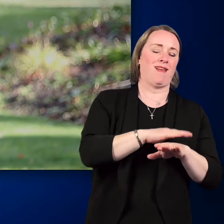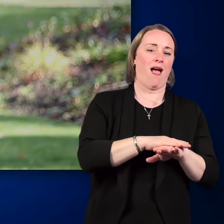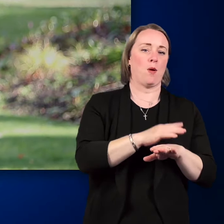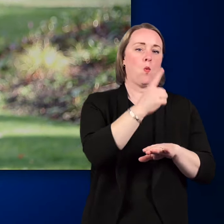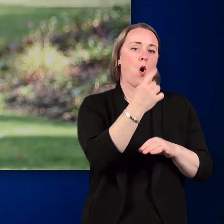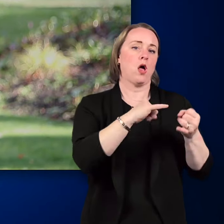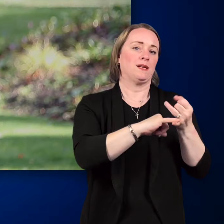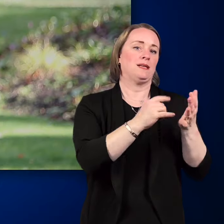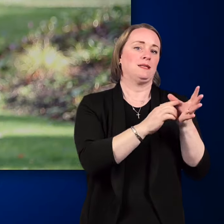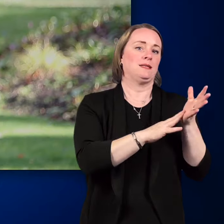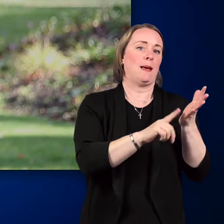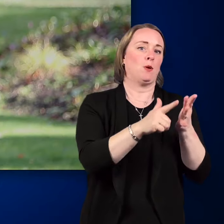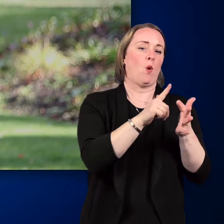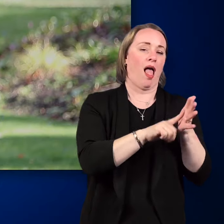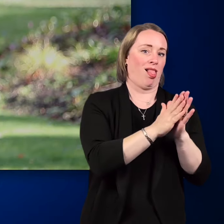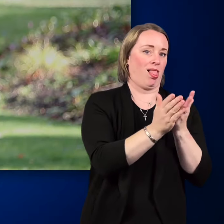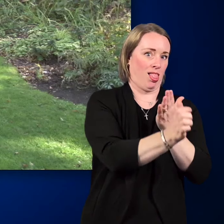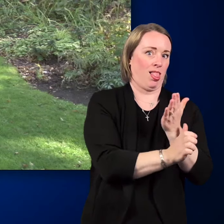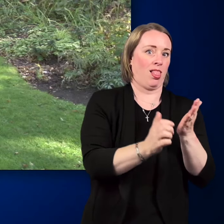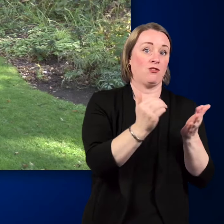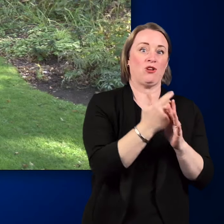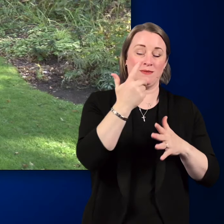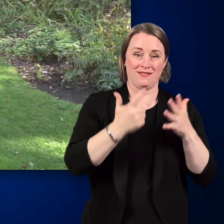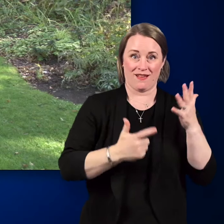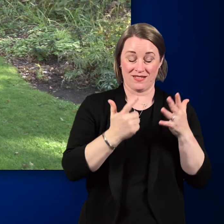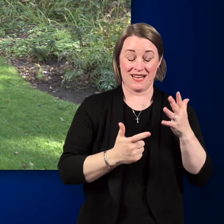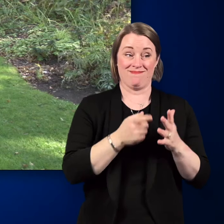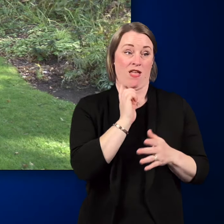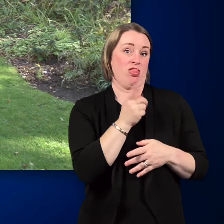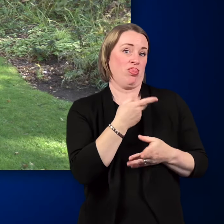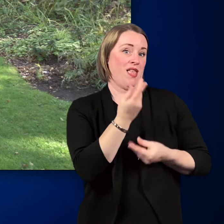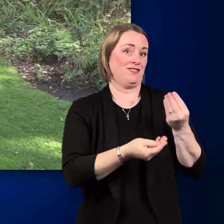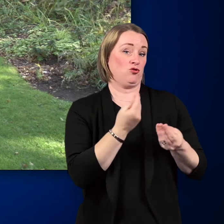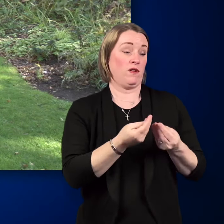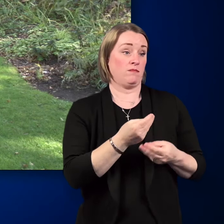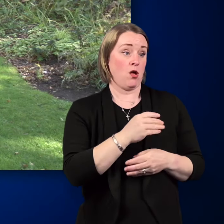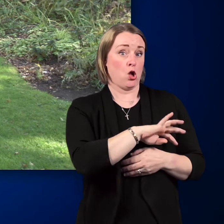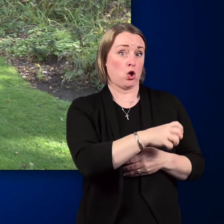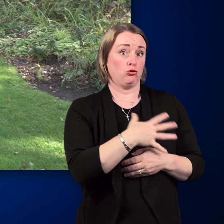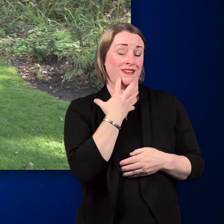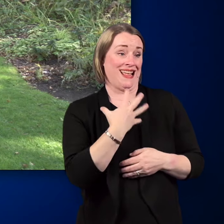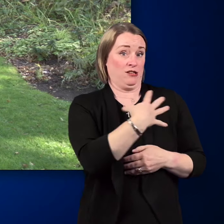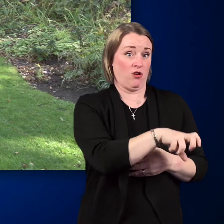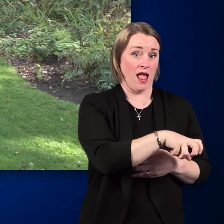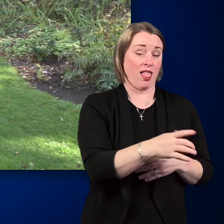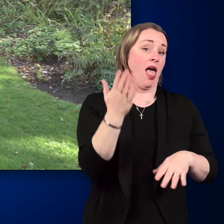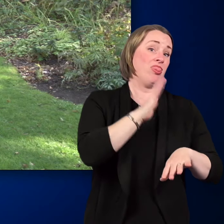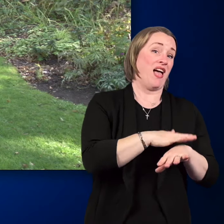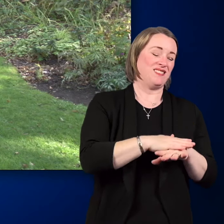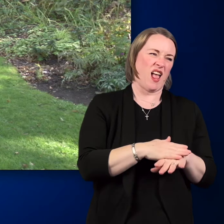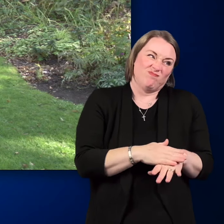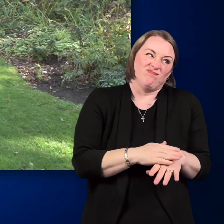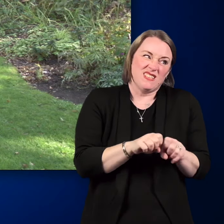we've been looking at for a few weeks now. Israel, you see, was in lockdown. They hadn't stepped out